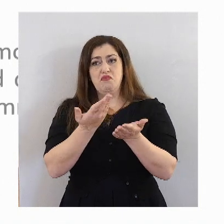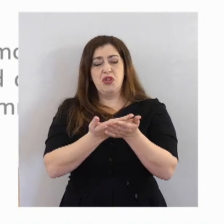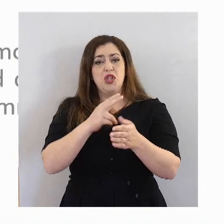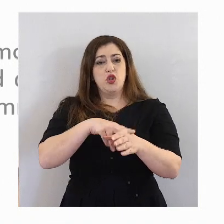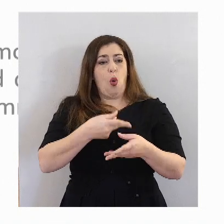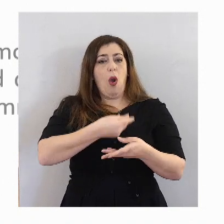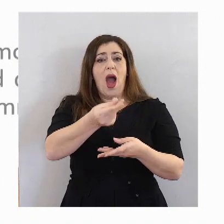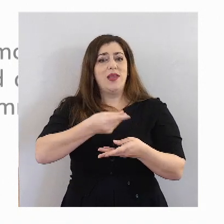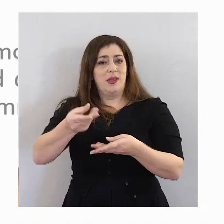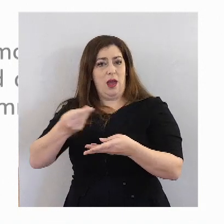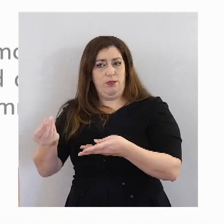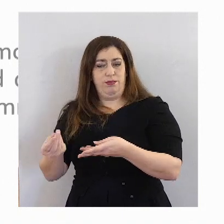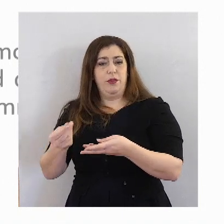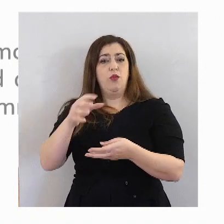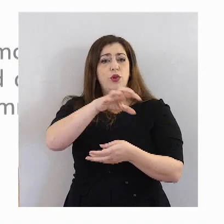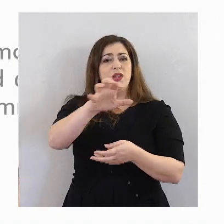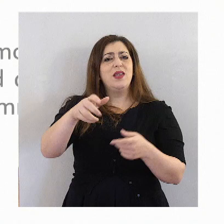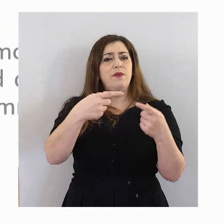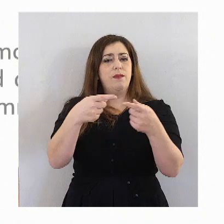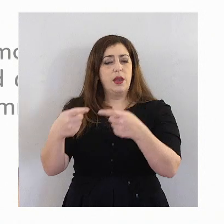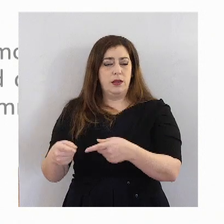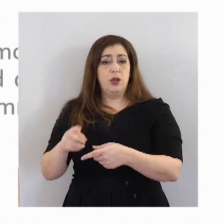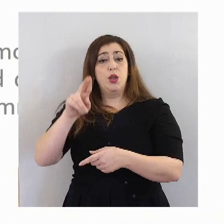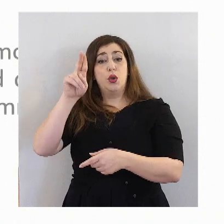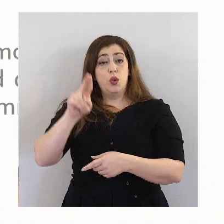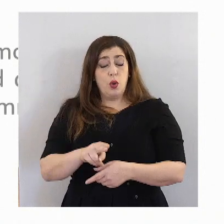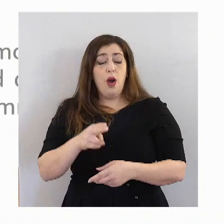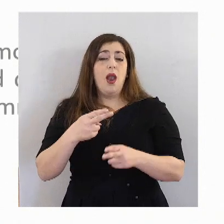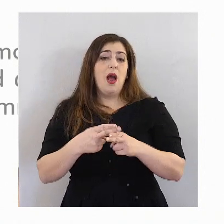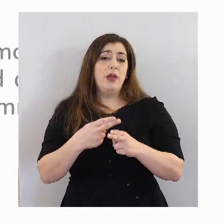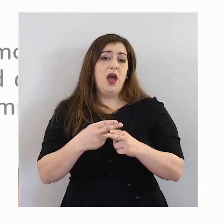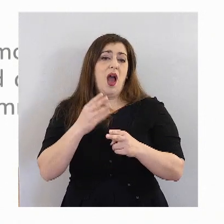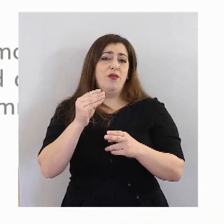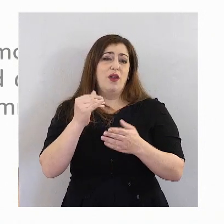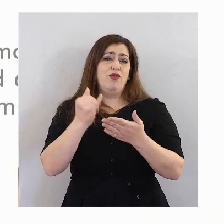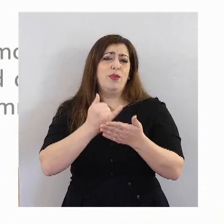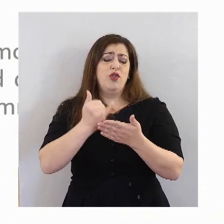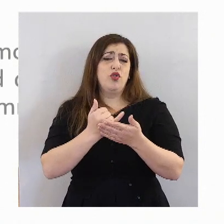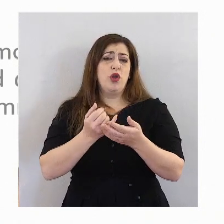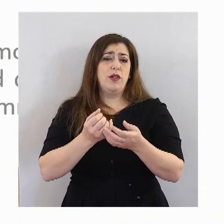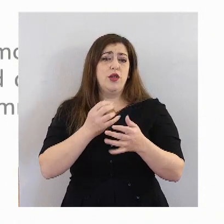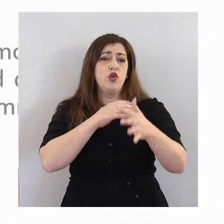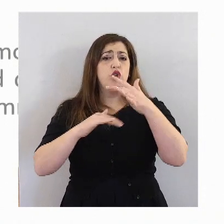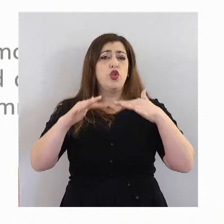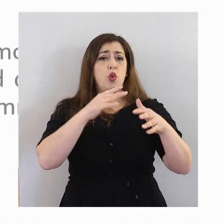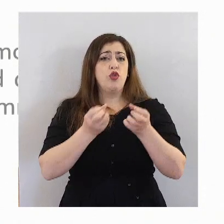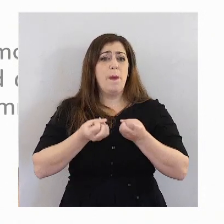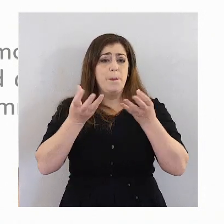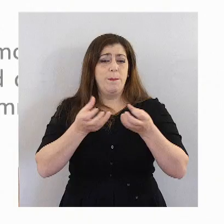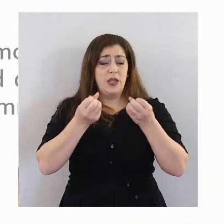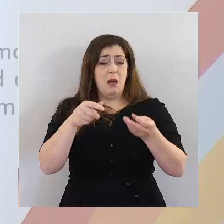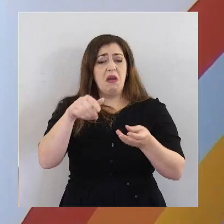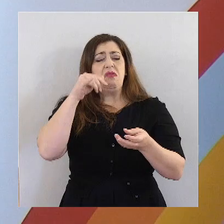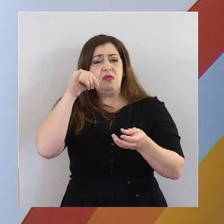also a number of social media banners and 3 animated videos.